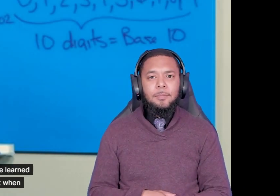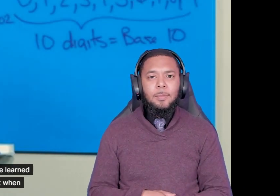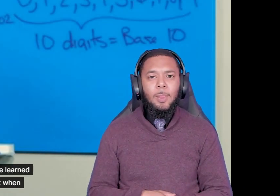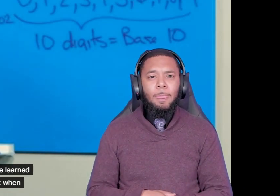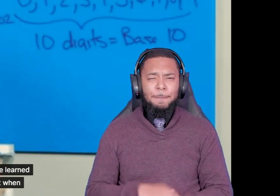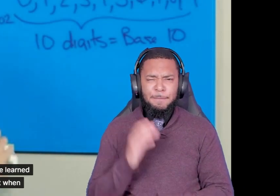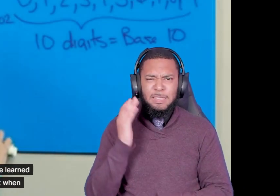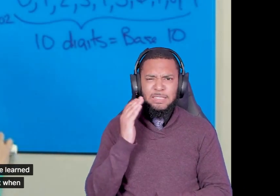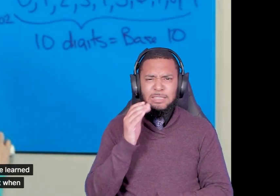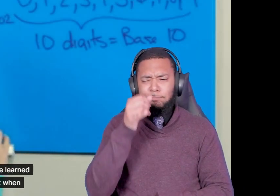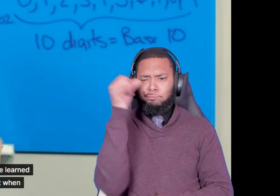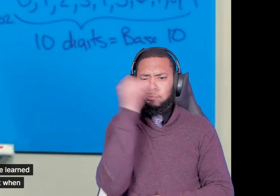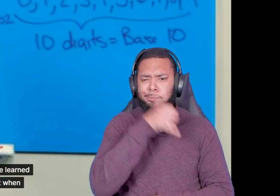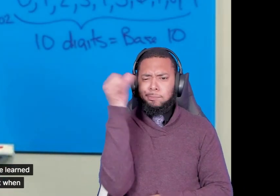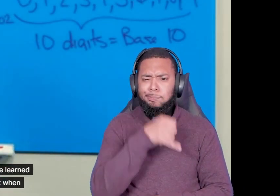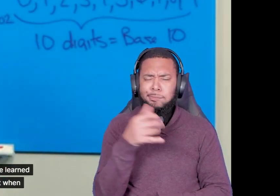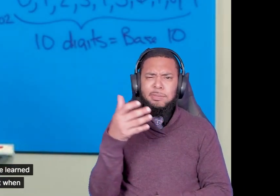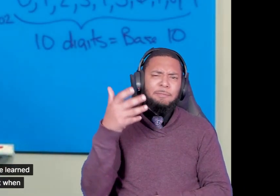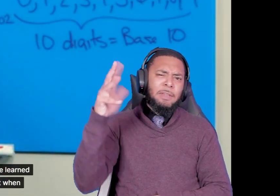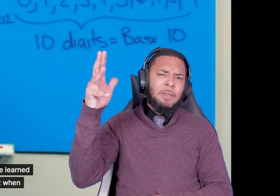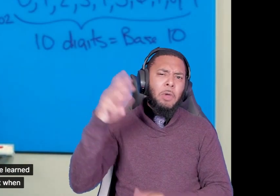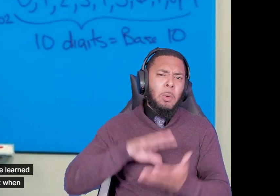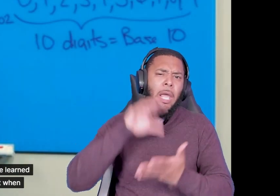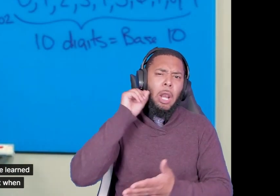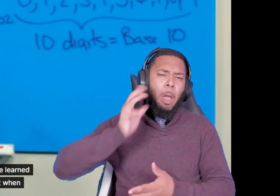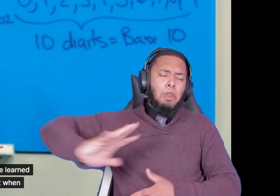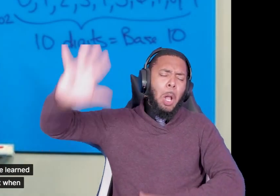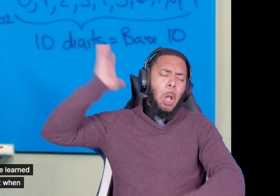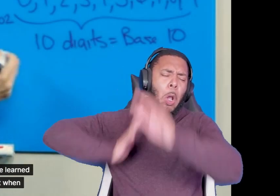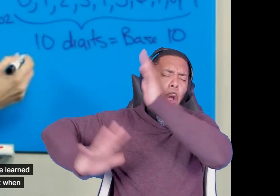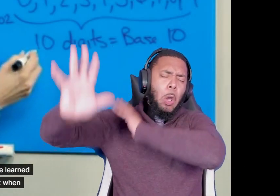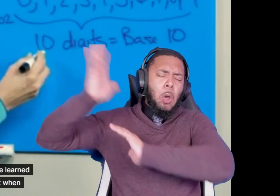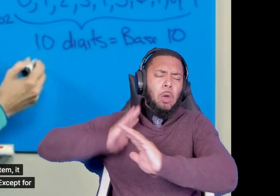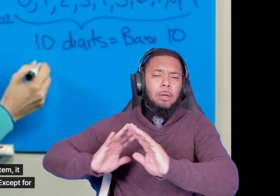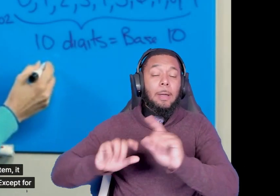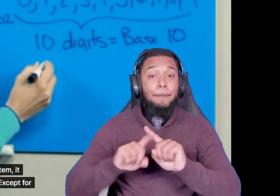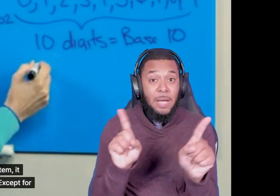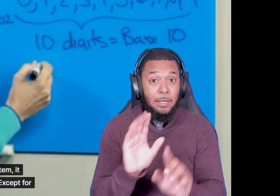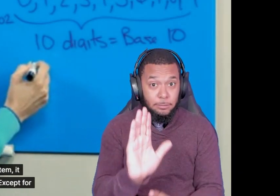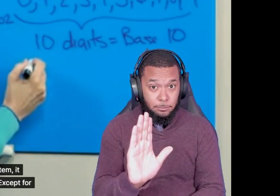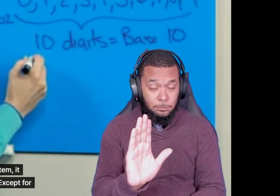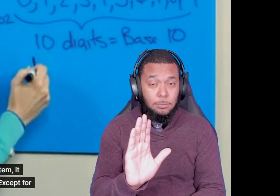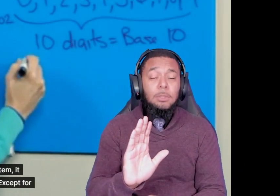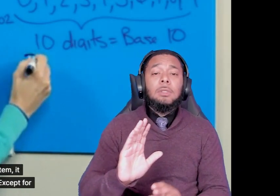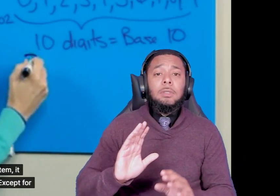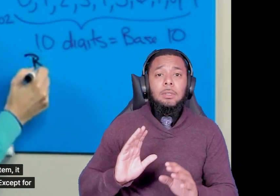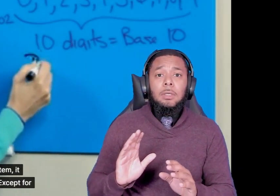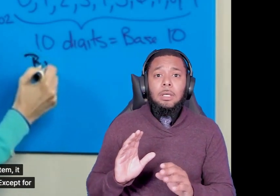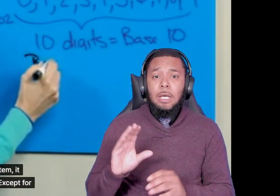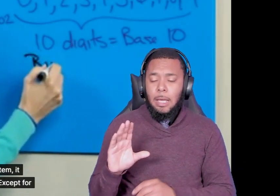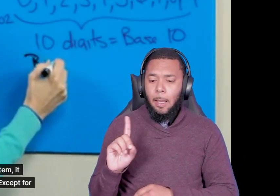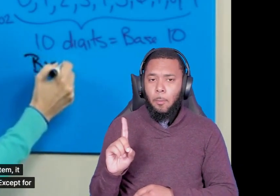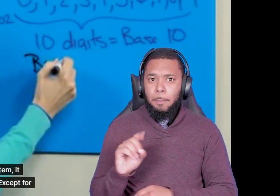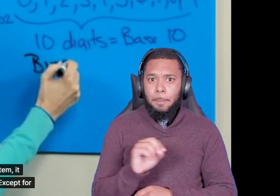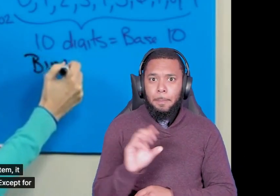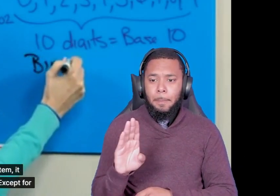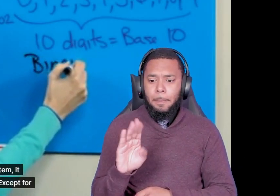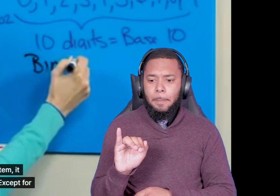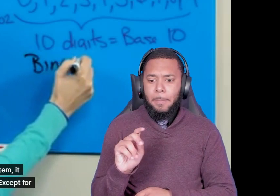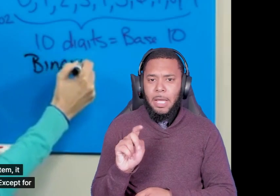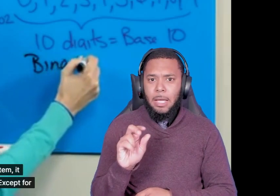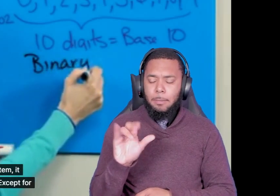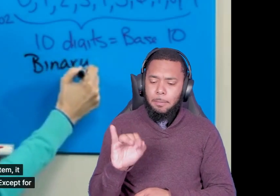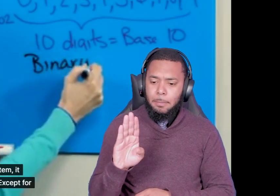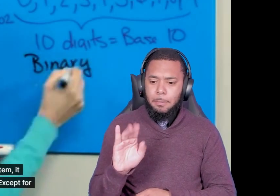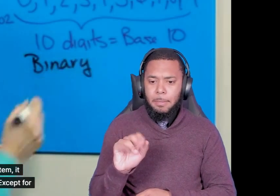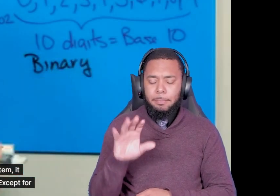might seem ridiculous. You're like, we learned this way long time ago, but when we talk about a binary system, it